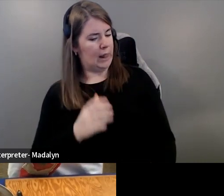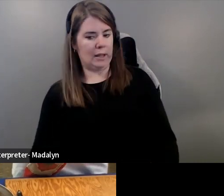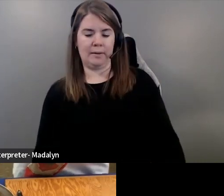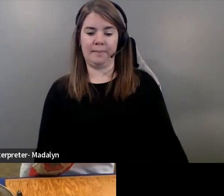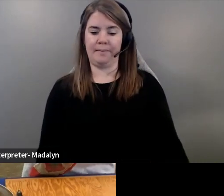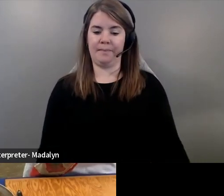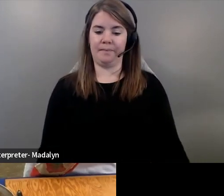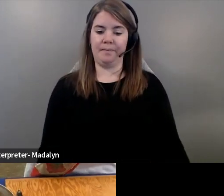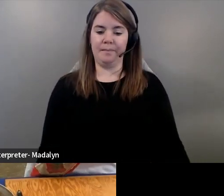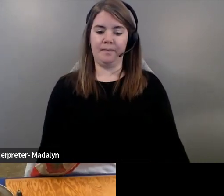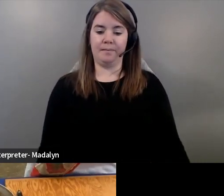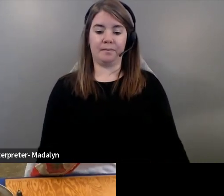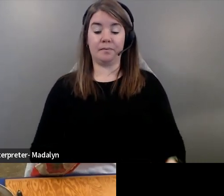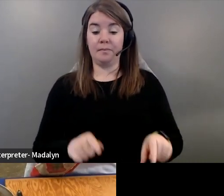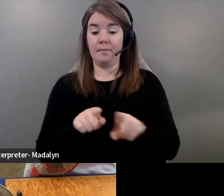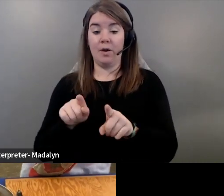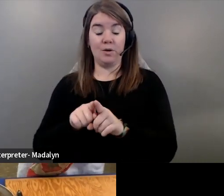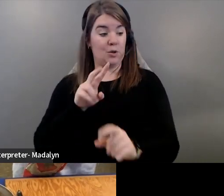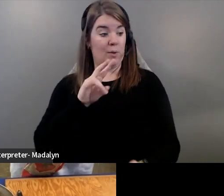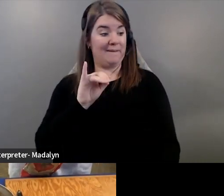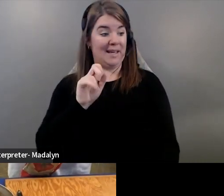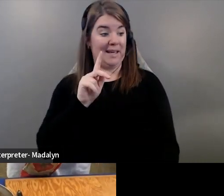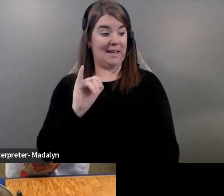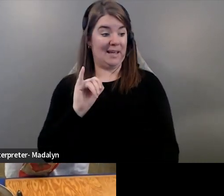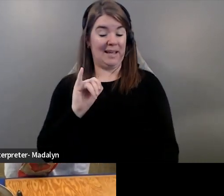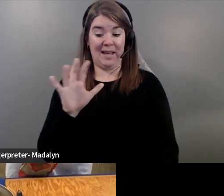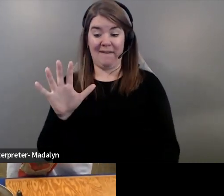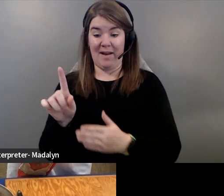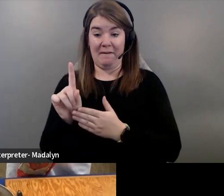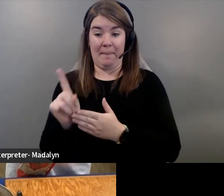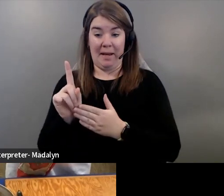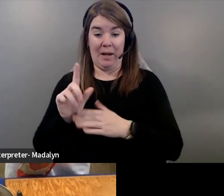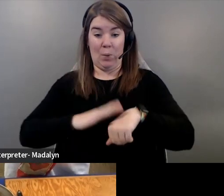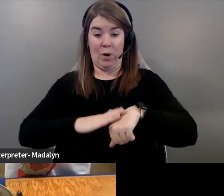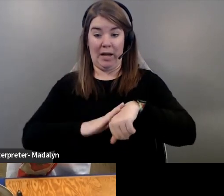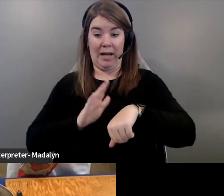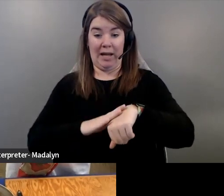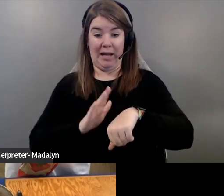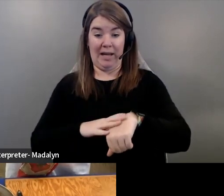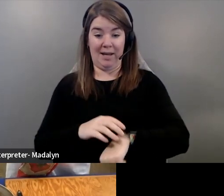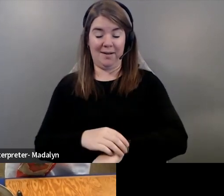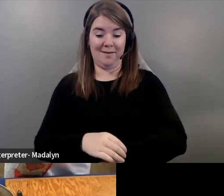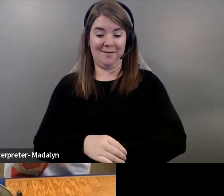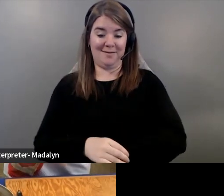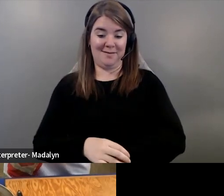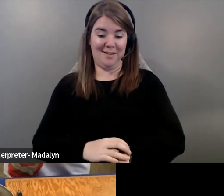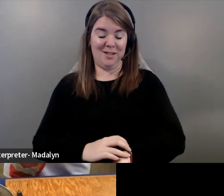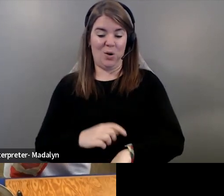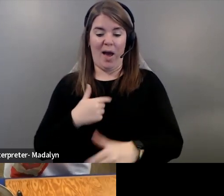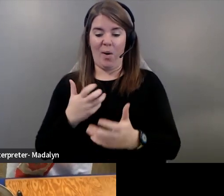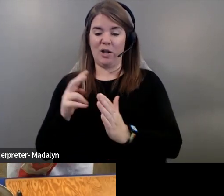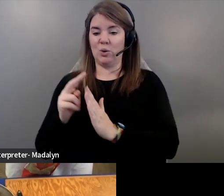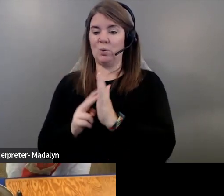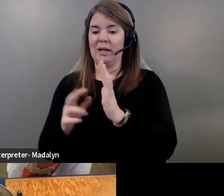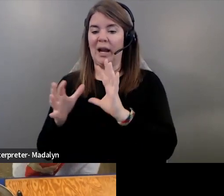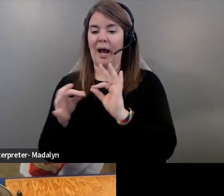And then also, Vicky, we're coming up on our 5-minute warning. I just wanted to read some comments in the chat